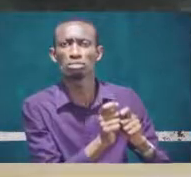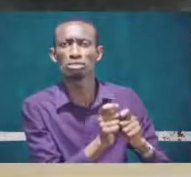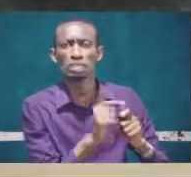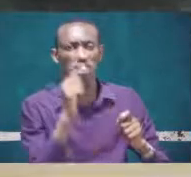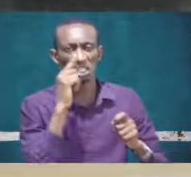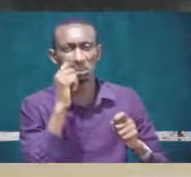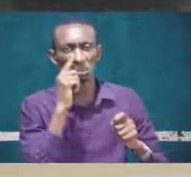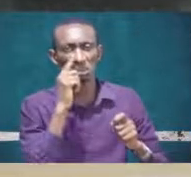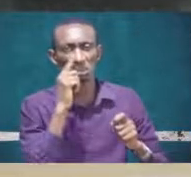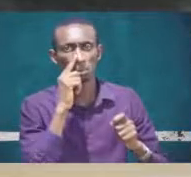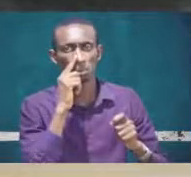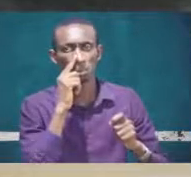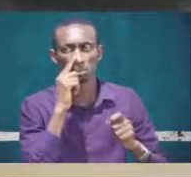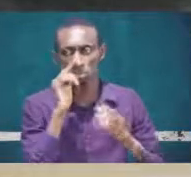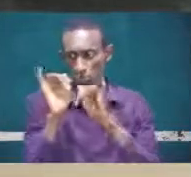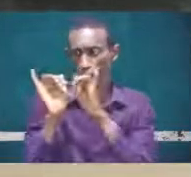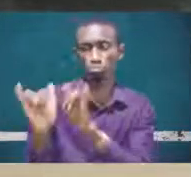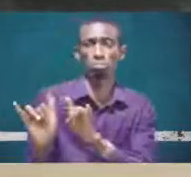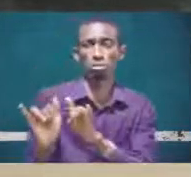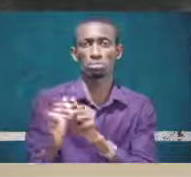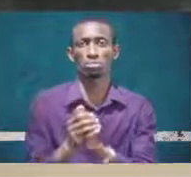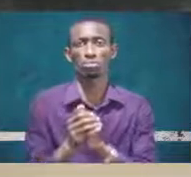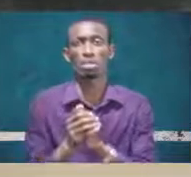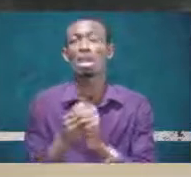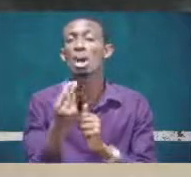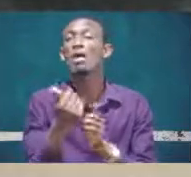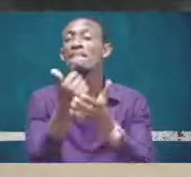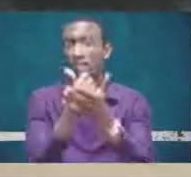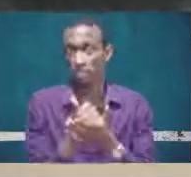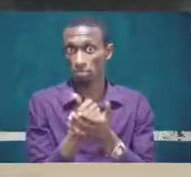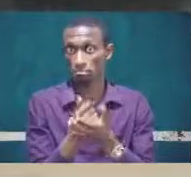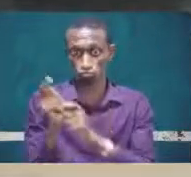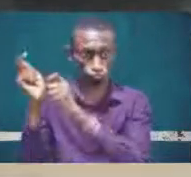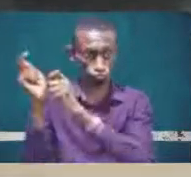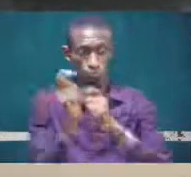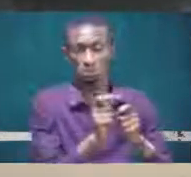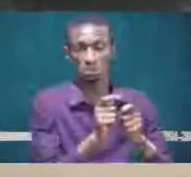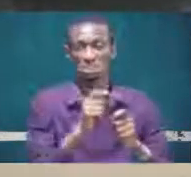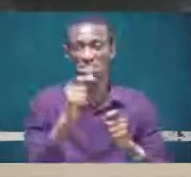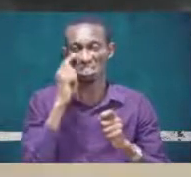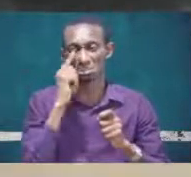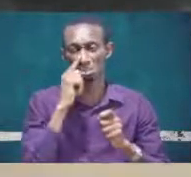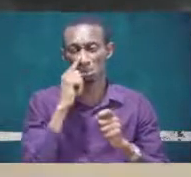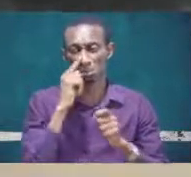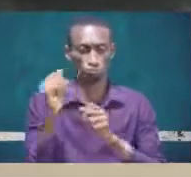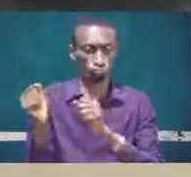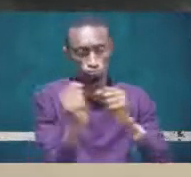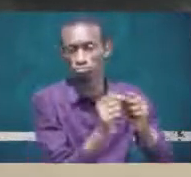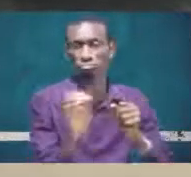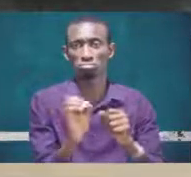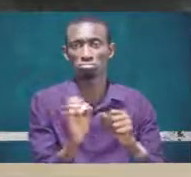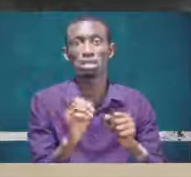transfers immovable properties. Money can facilitate the physical transfer of a property. There are properties which are